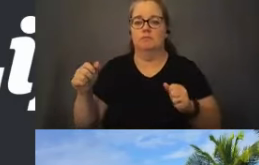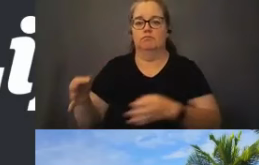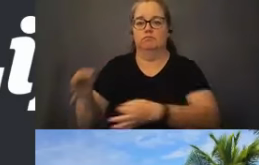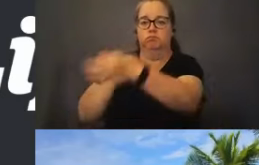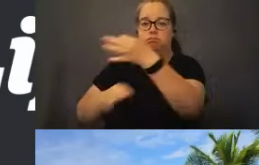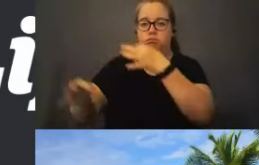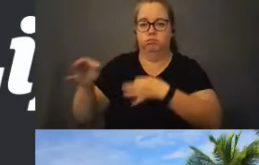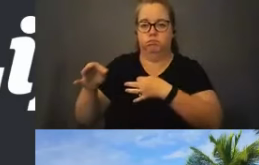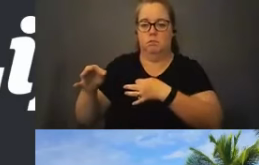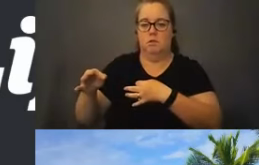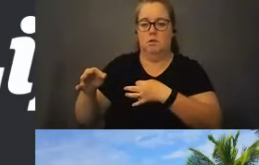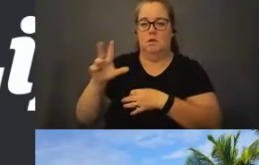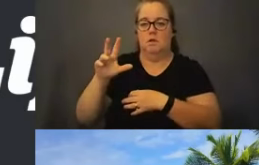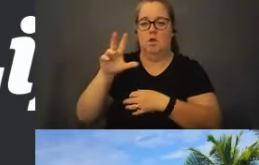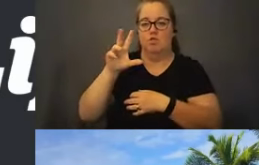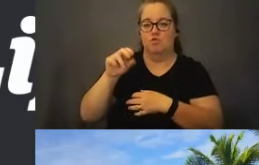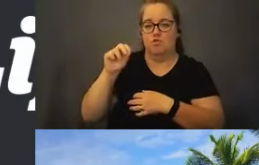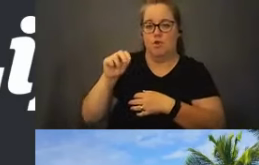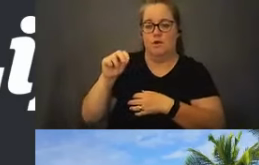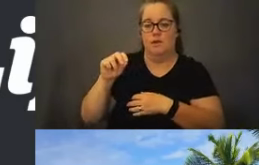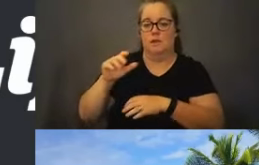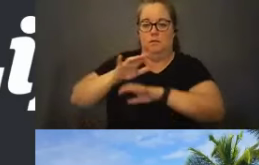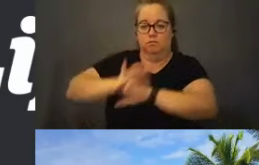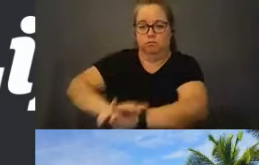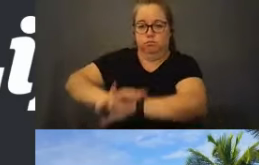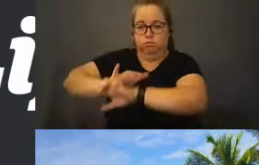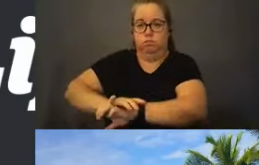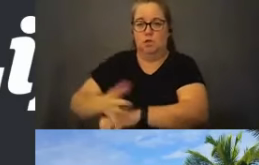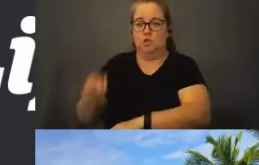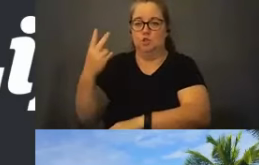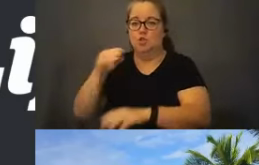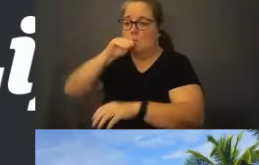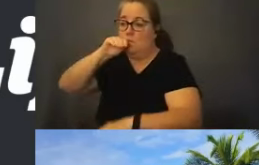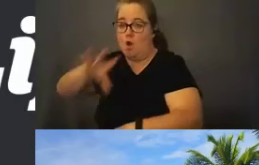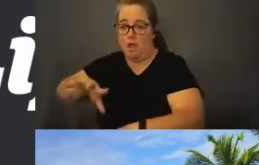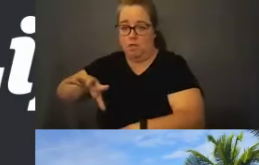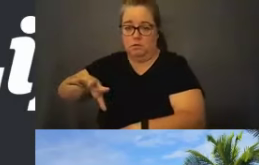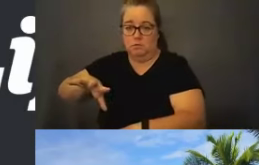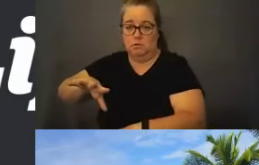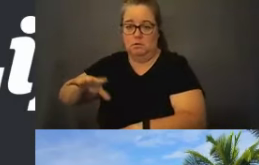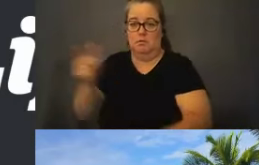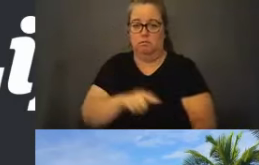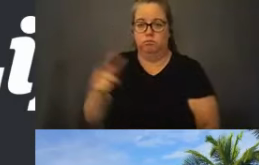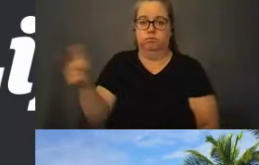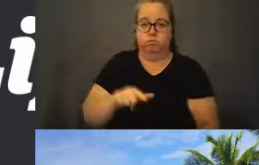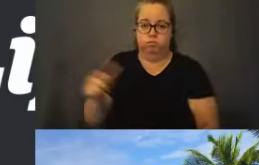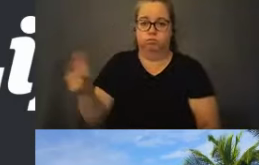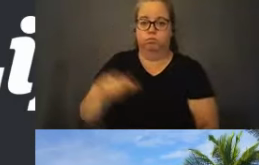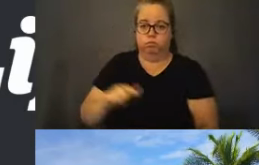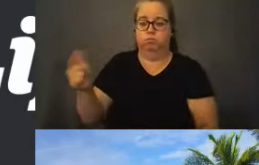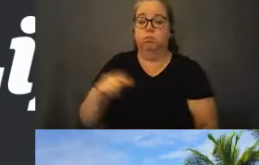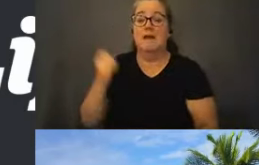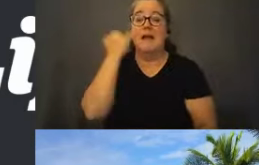30 chest compressions, 2 rescue breaths, and go back and forth. And if you have